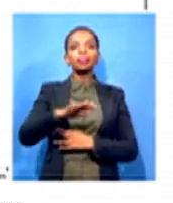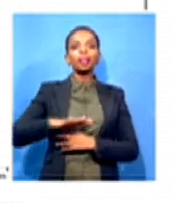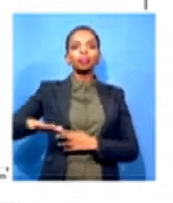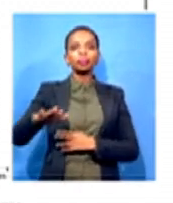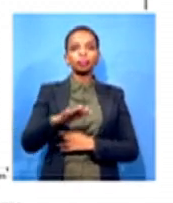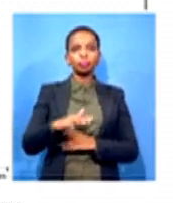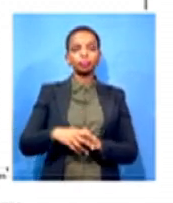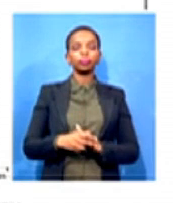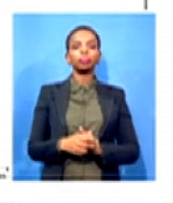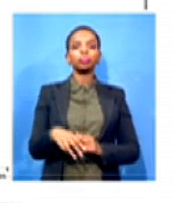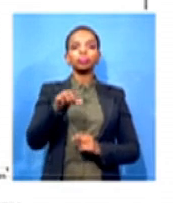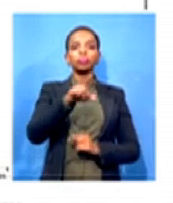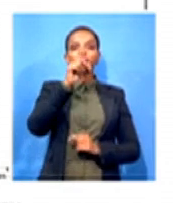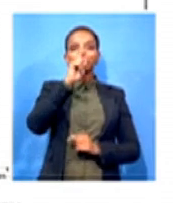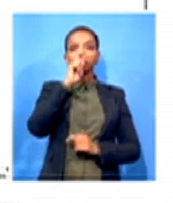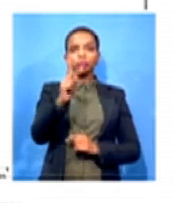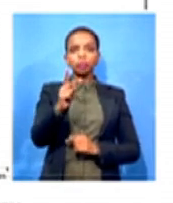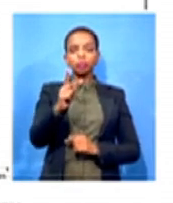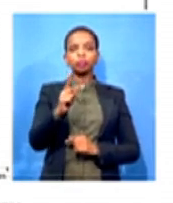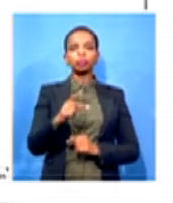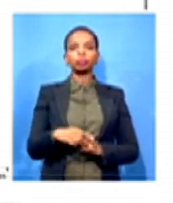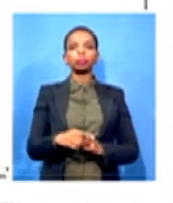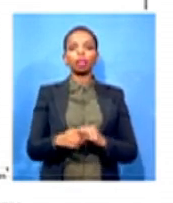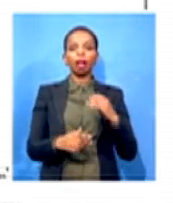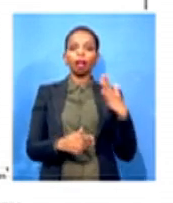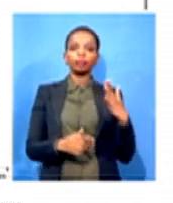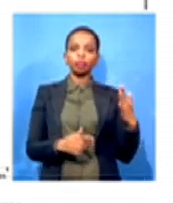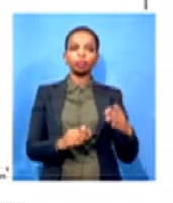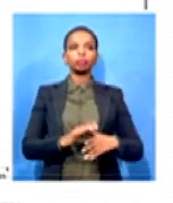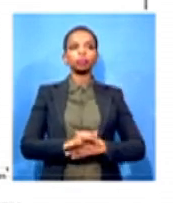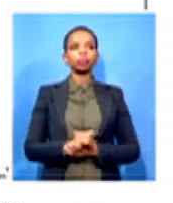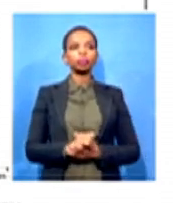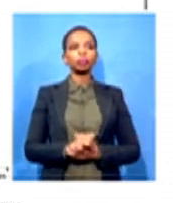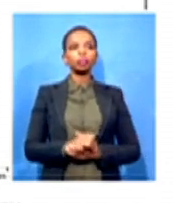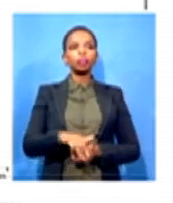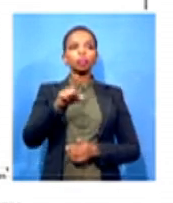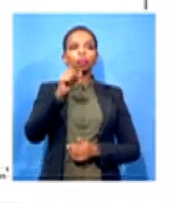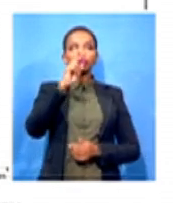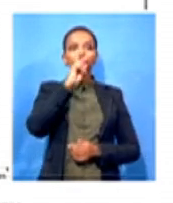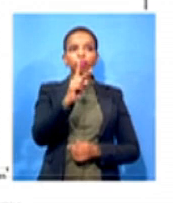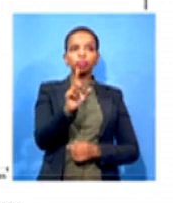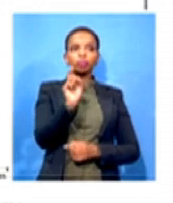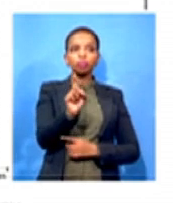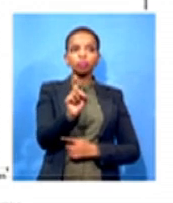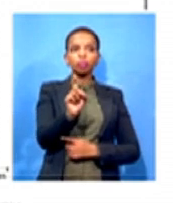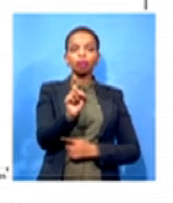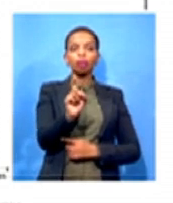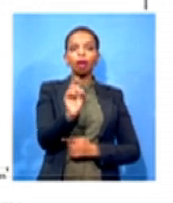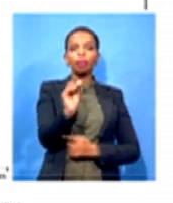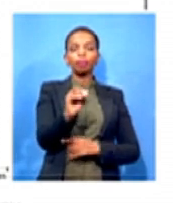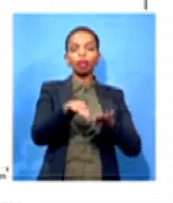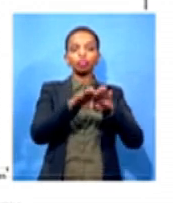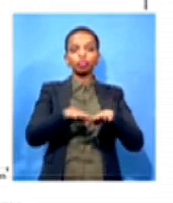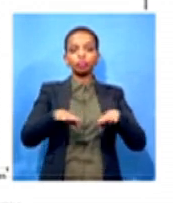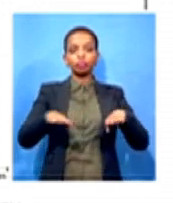side, the A and D, this was looking at children or the whole population,